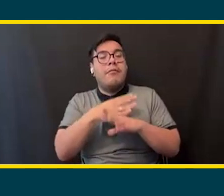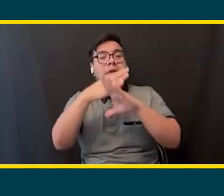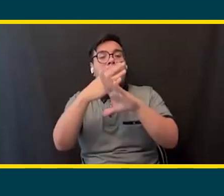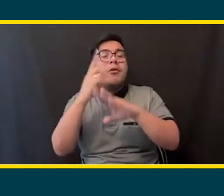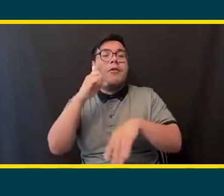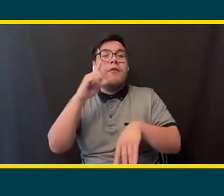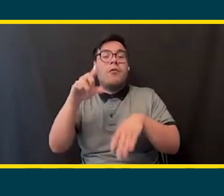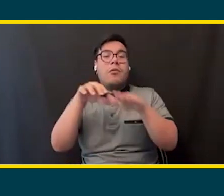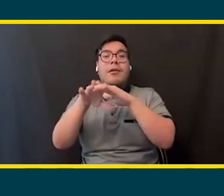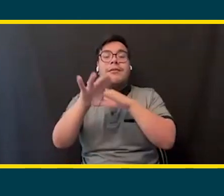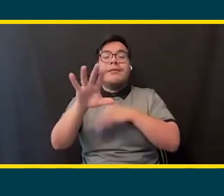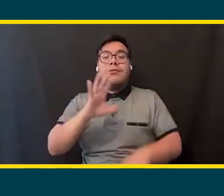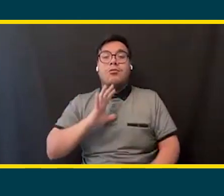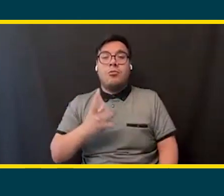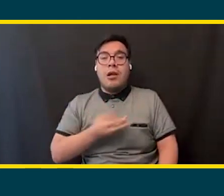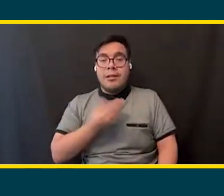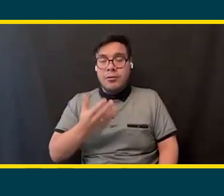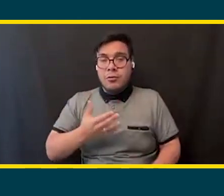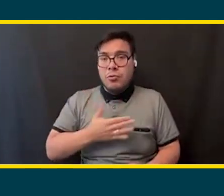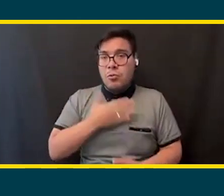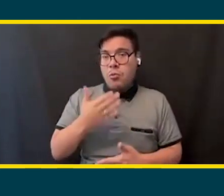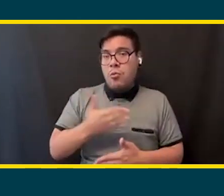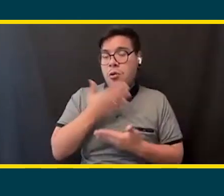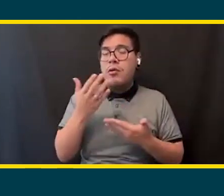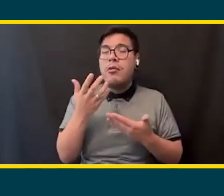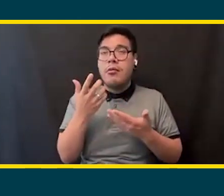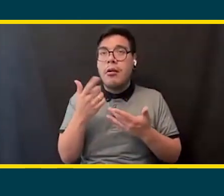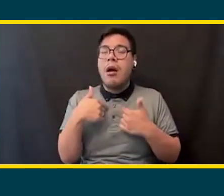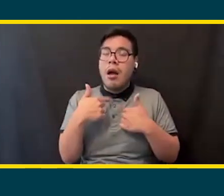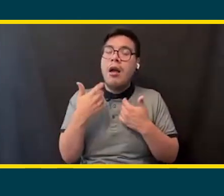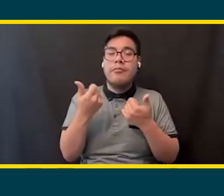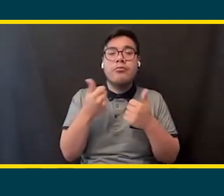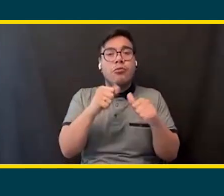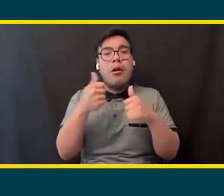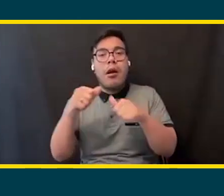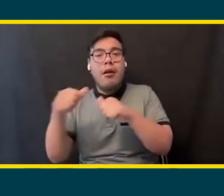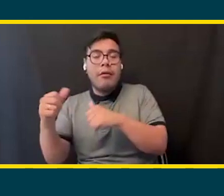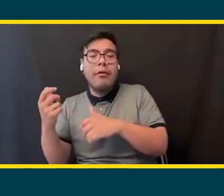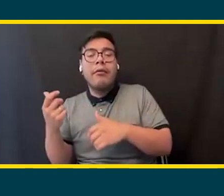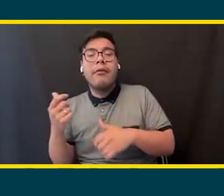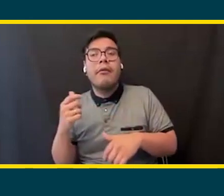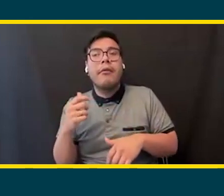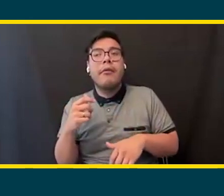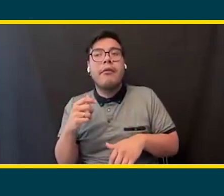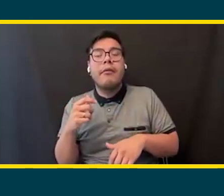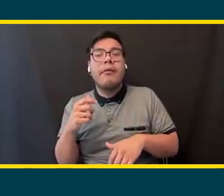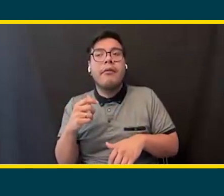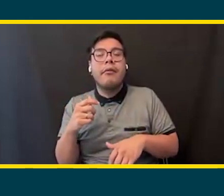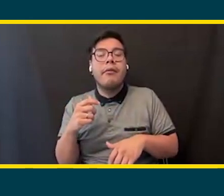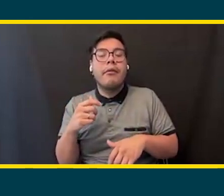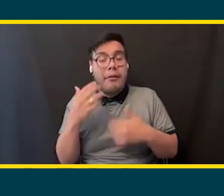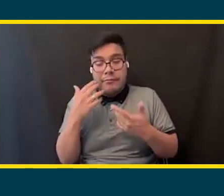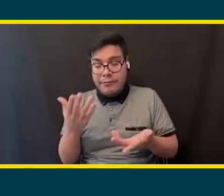joy has been as I'm trying things out, right? Because I don't know, like, I think even